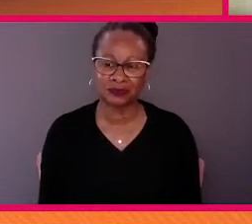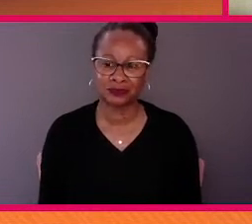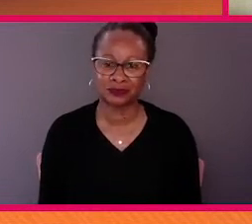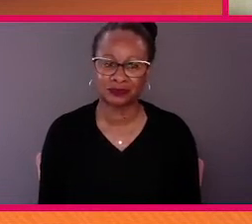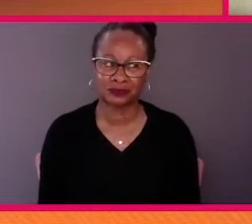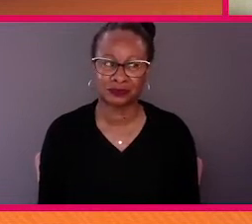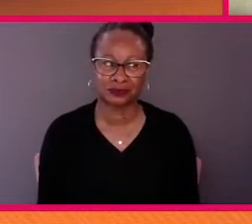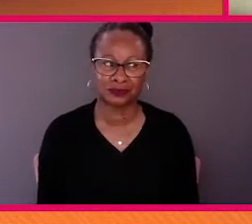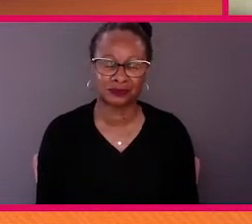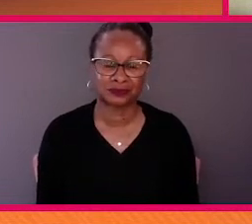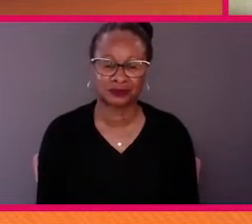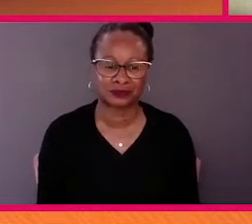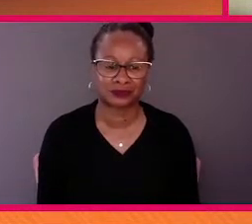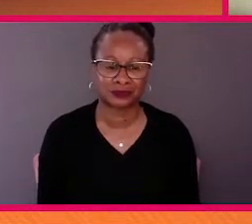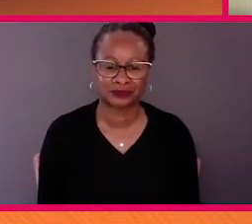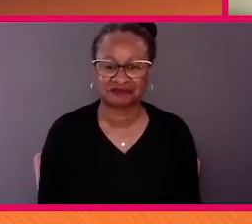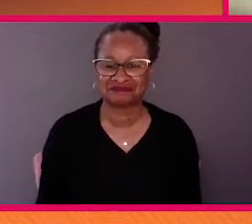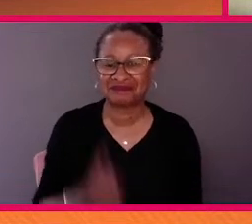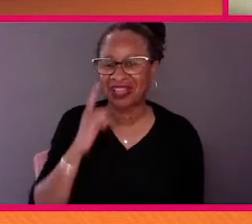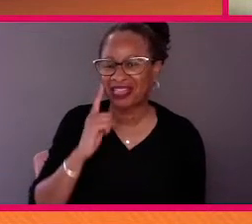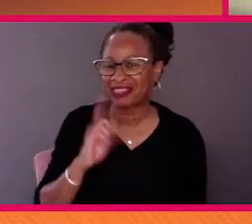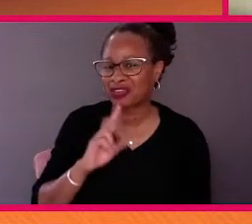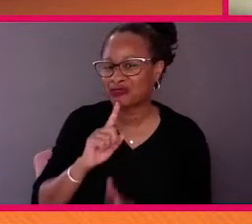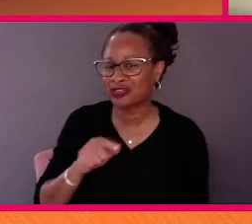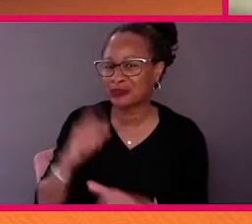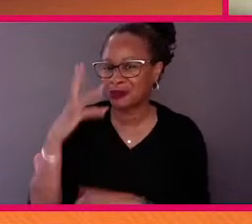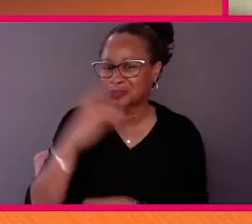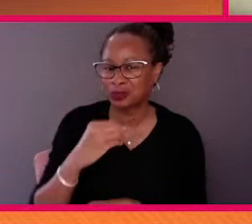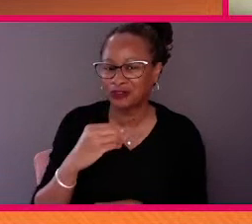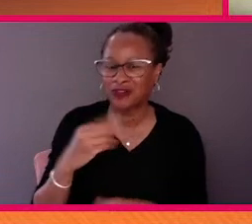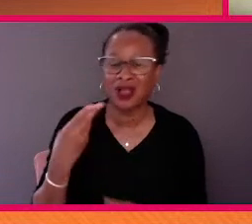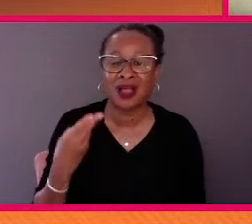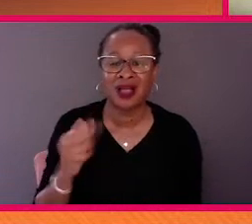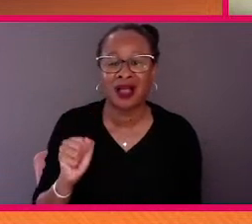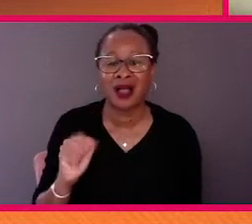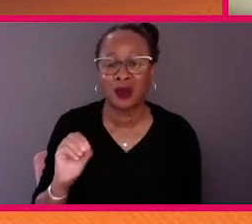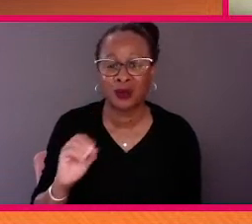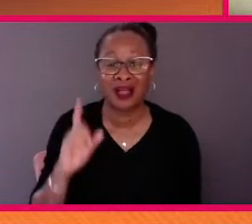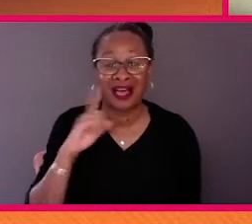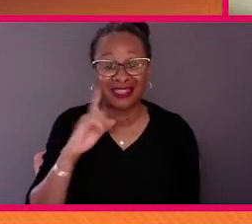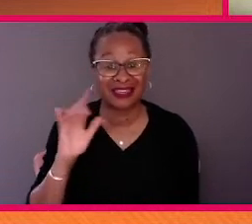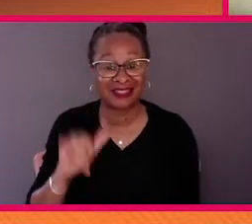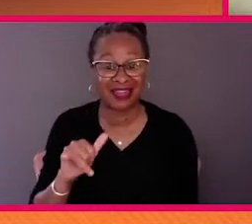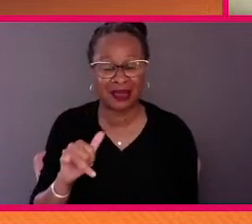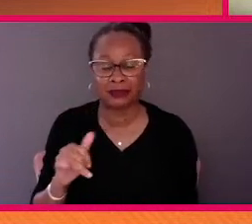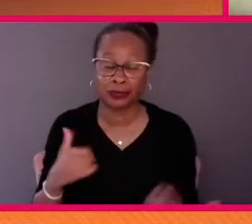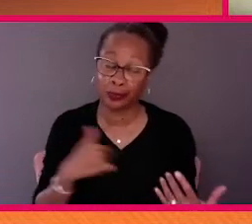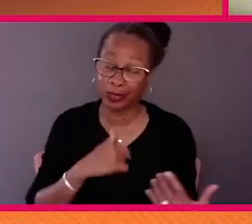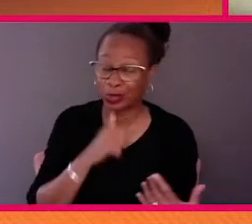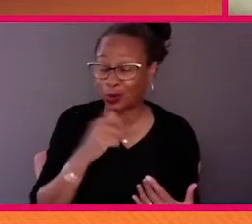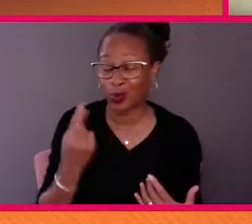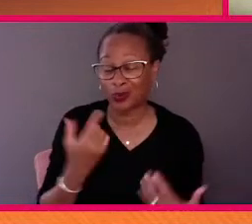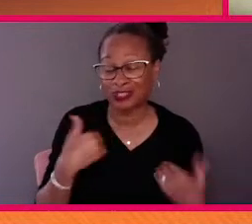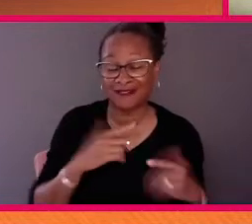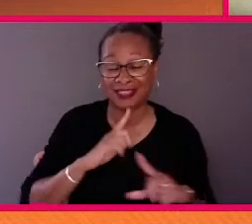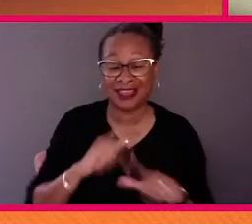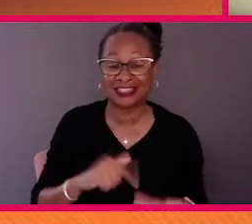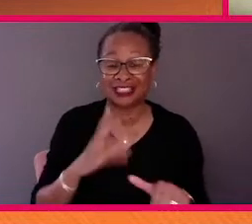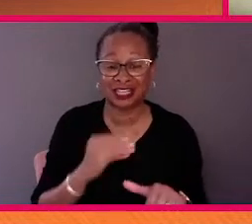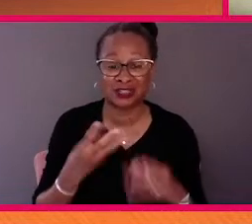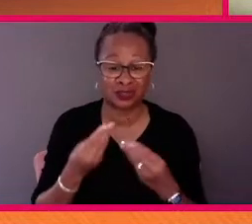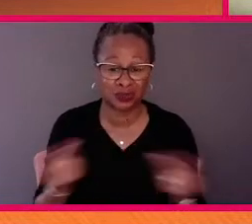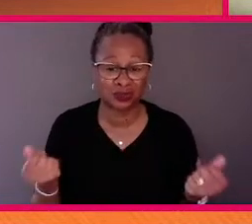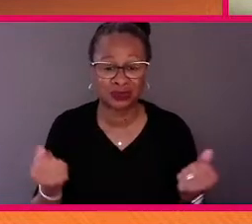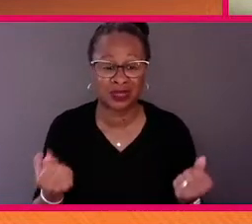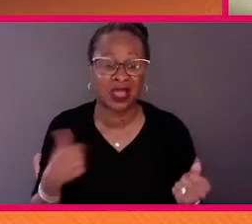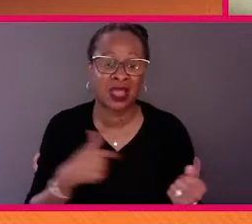I think your response was beautiful, Hao. And I think that in and of itself is that we don't always have all the answers and the solutions, and we lean